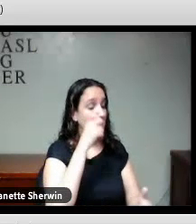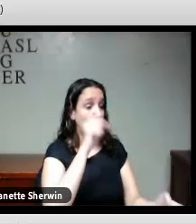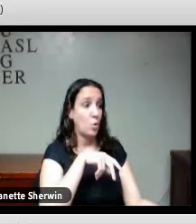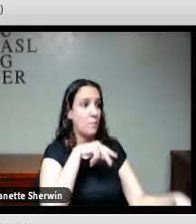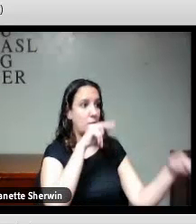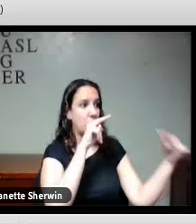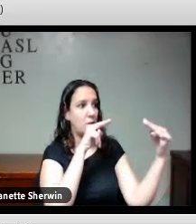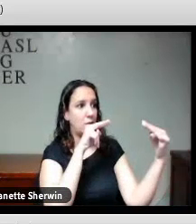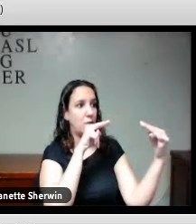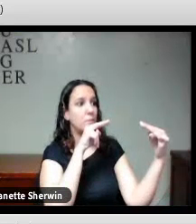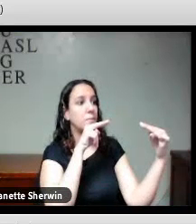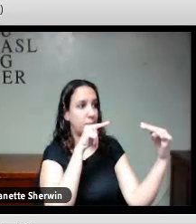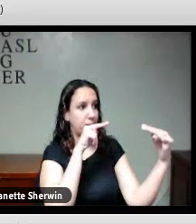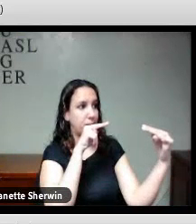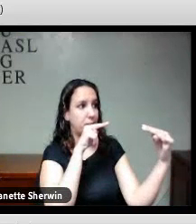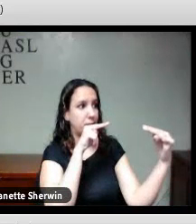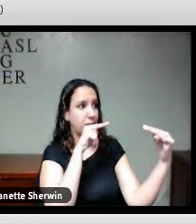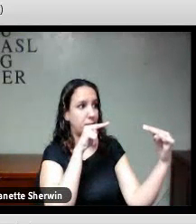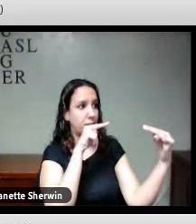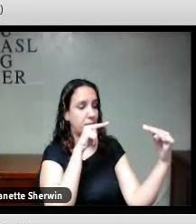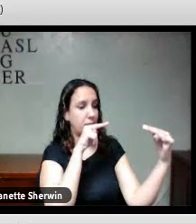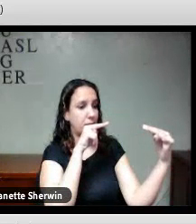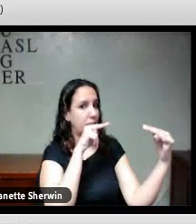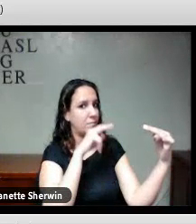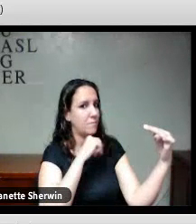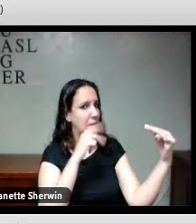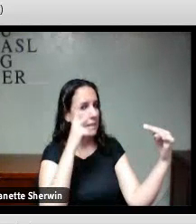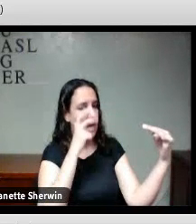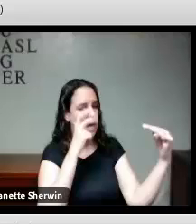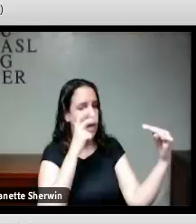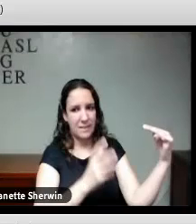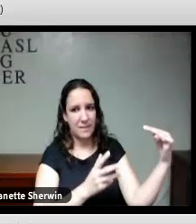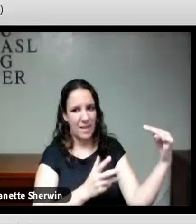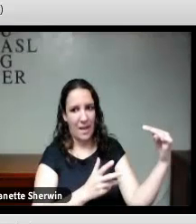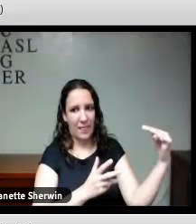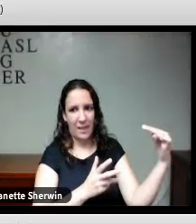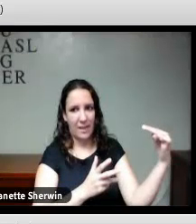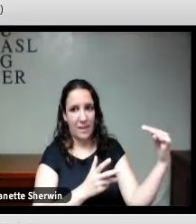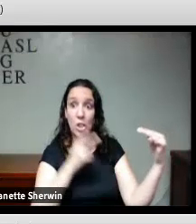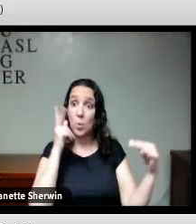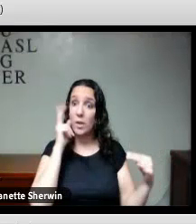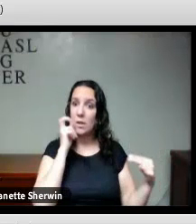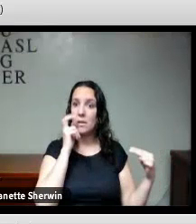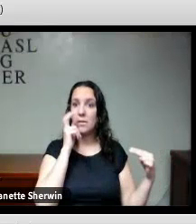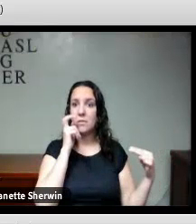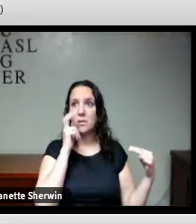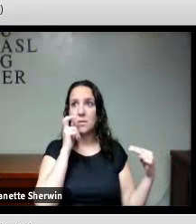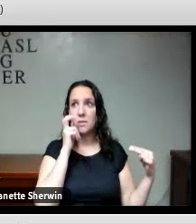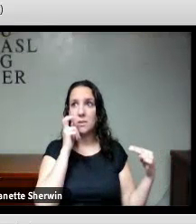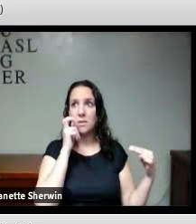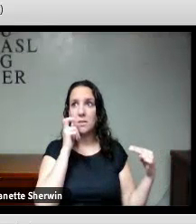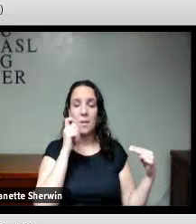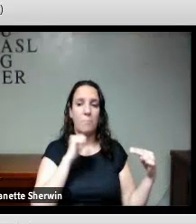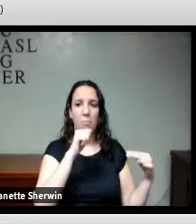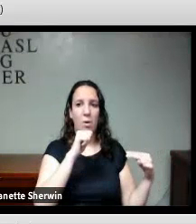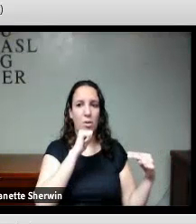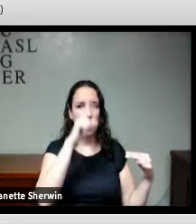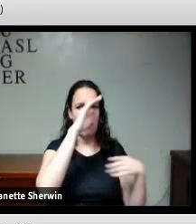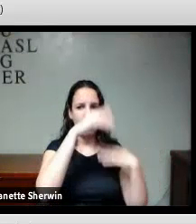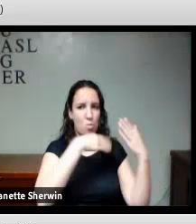eye, making eye contact, and not listening to a word they say. You hear it, You're just not listening